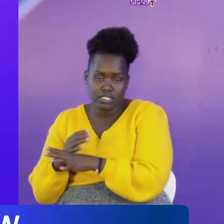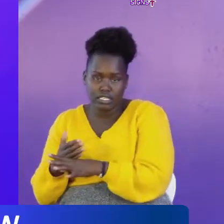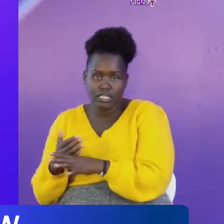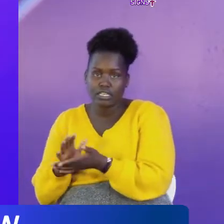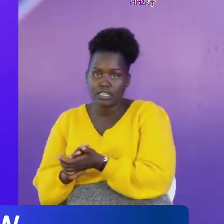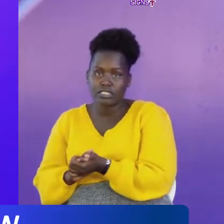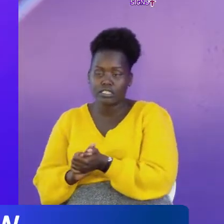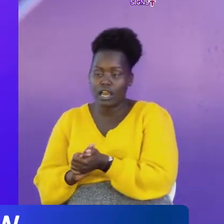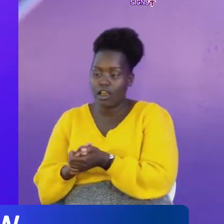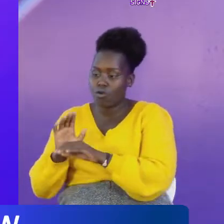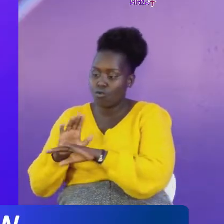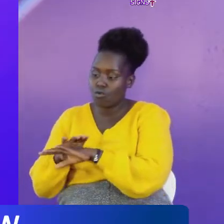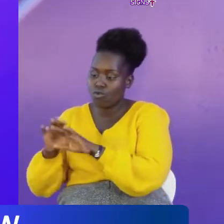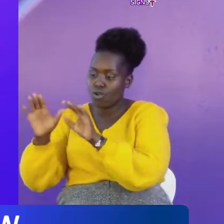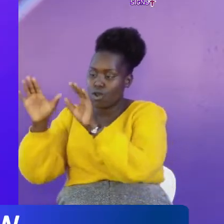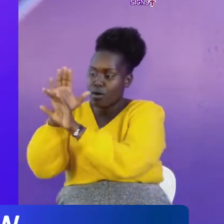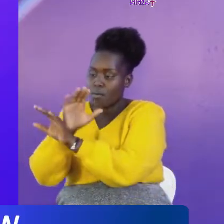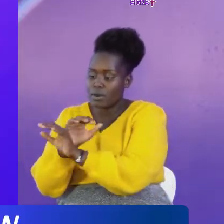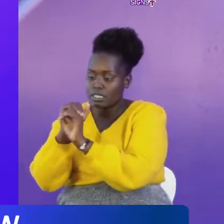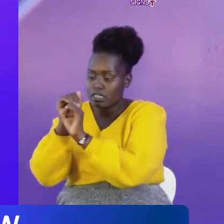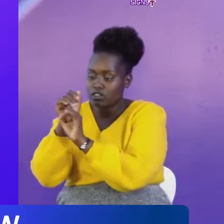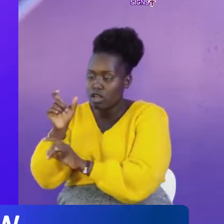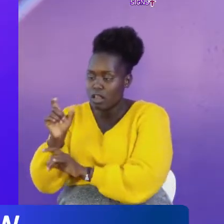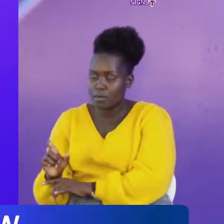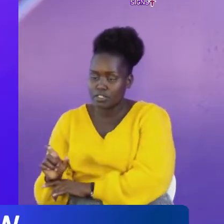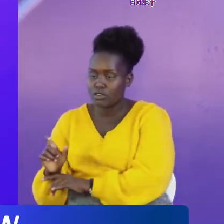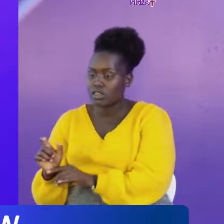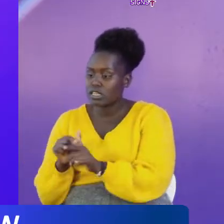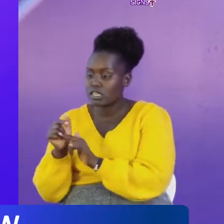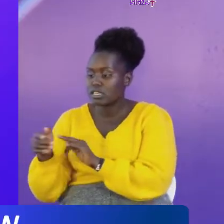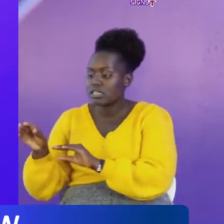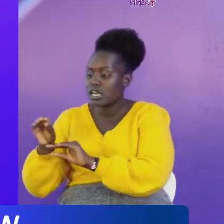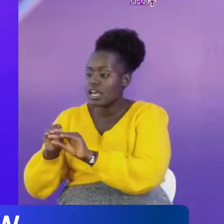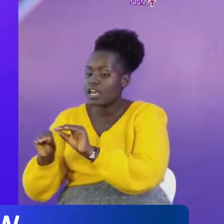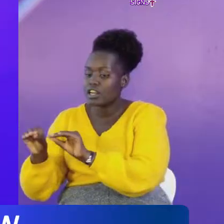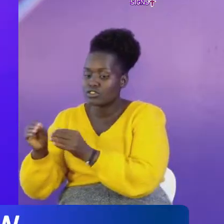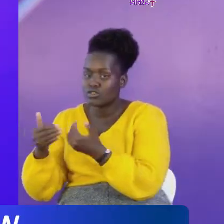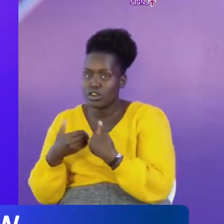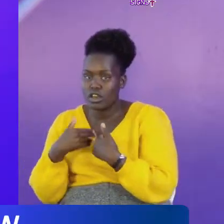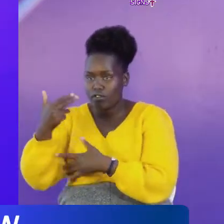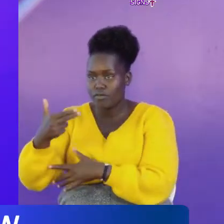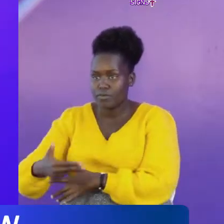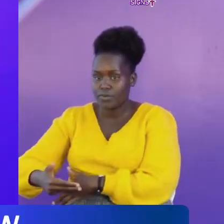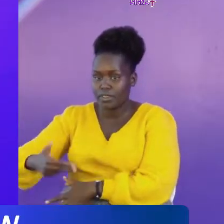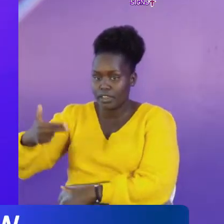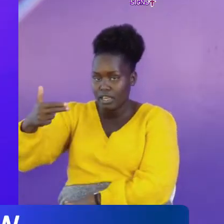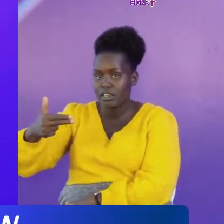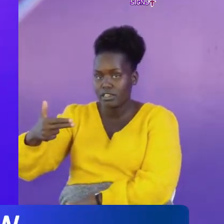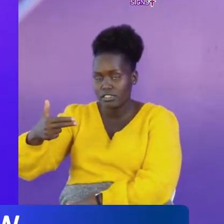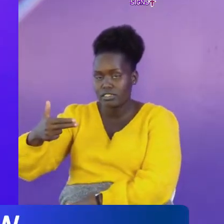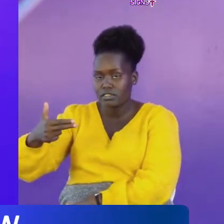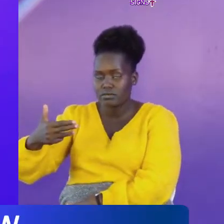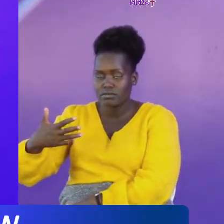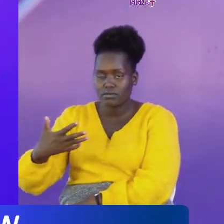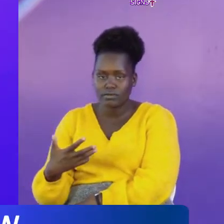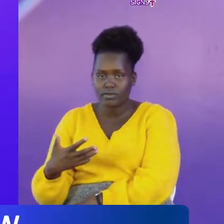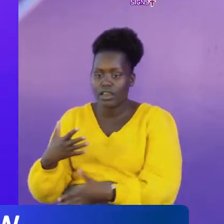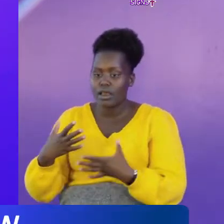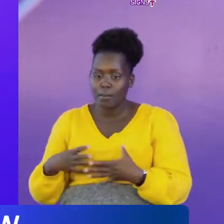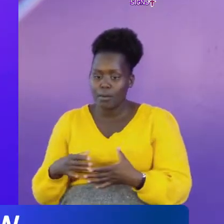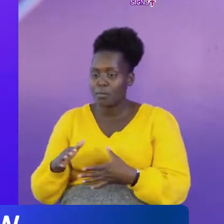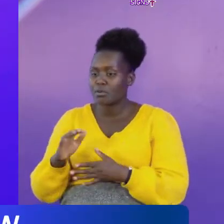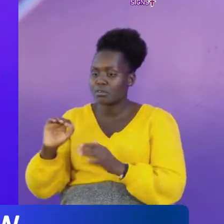formidable presidential candidate, this election is going to have the highest voter apathy. People will not